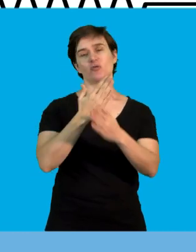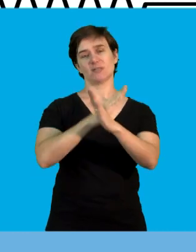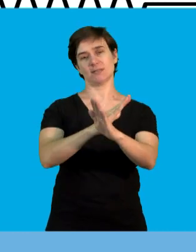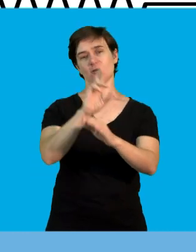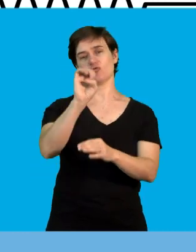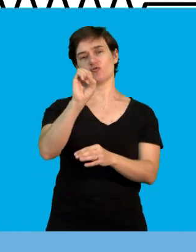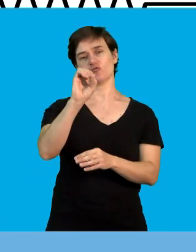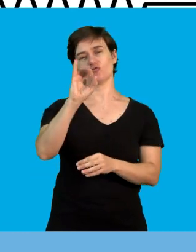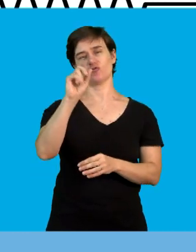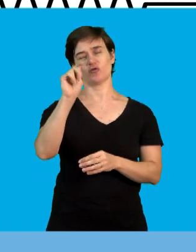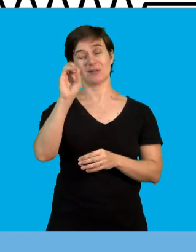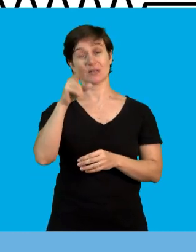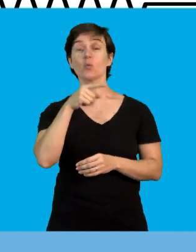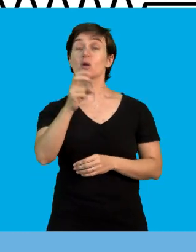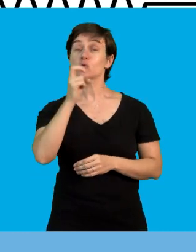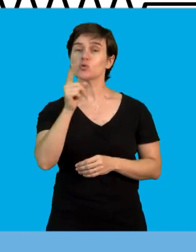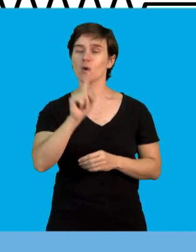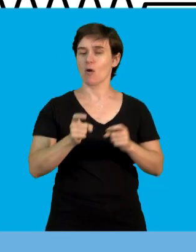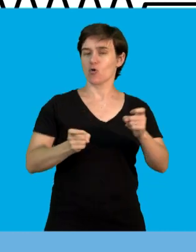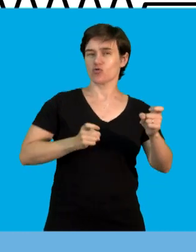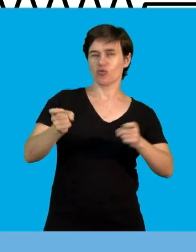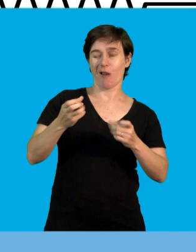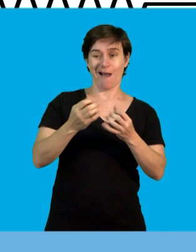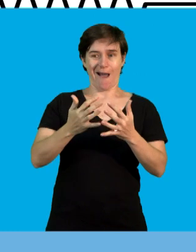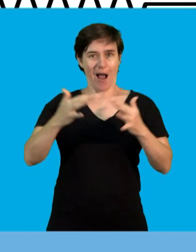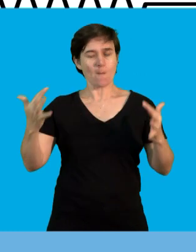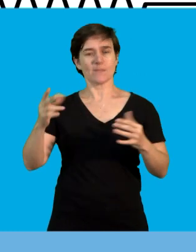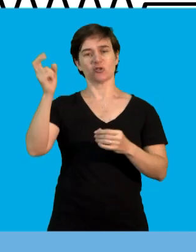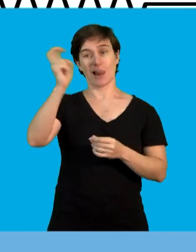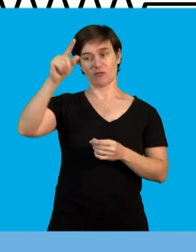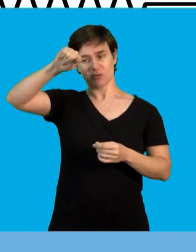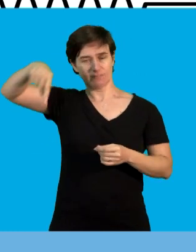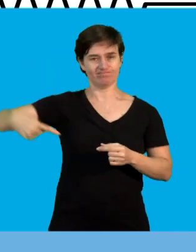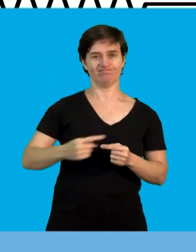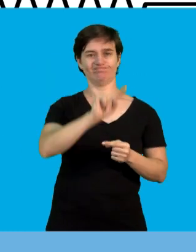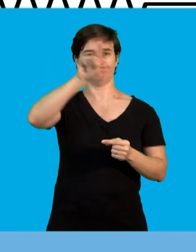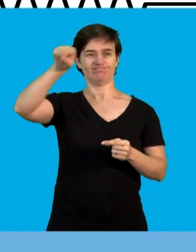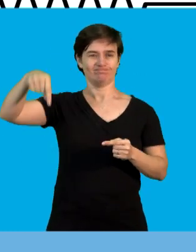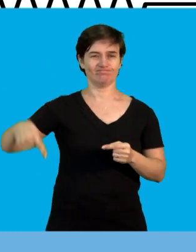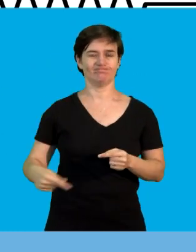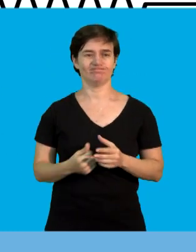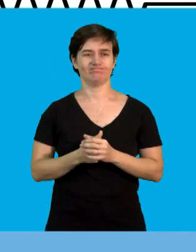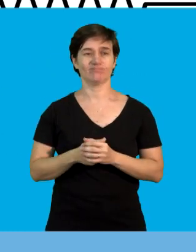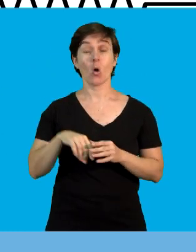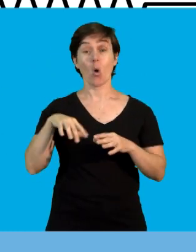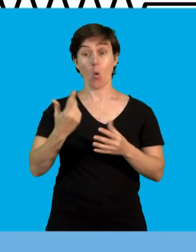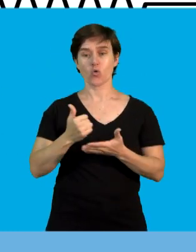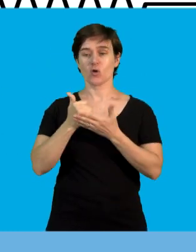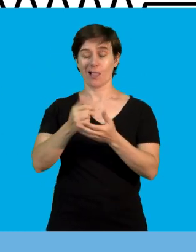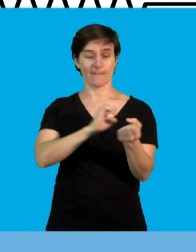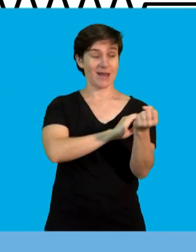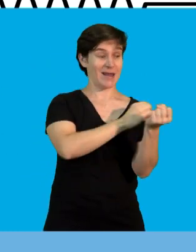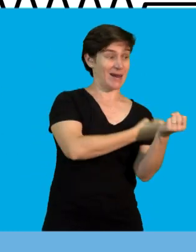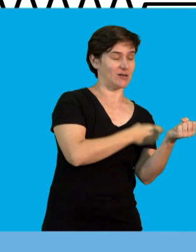conducting material selected to control, remember resistor, it is to control the current or to provide useful energy